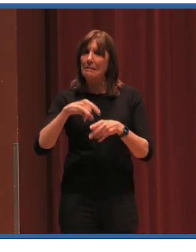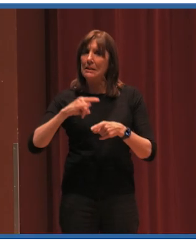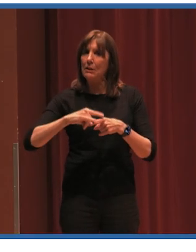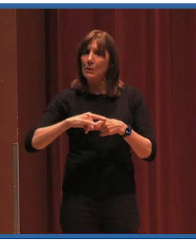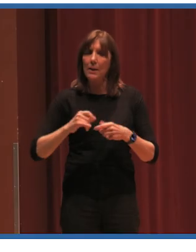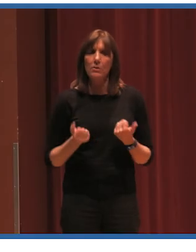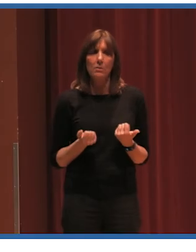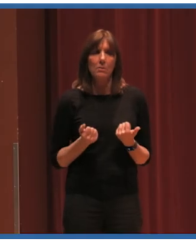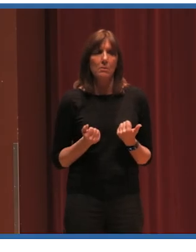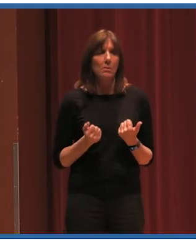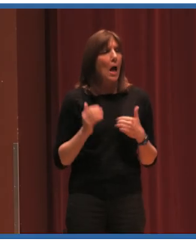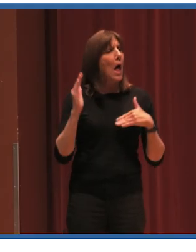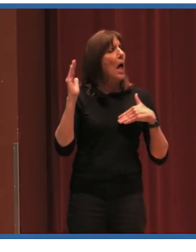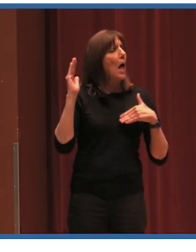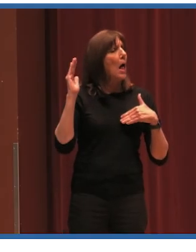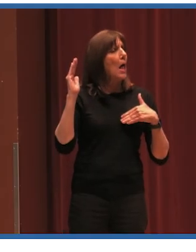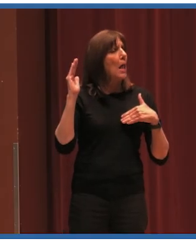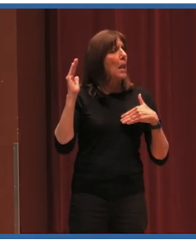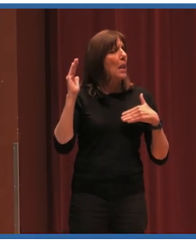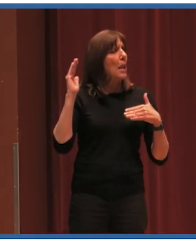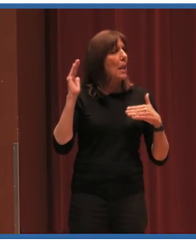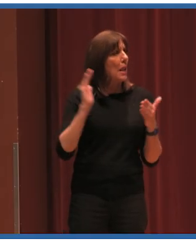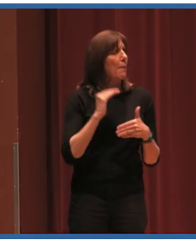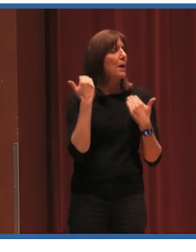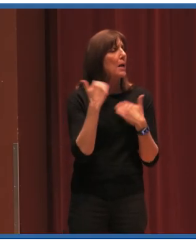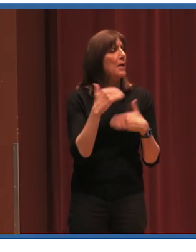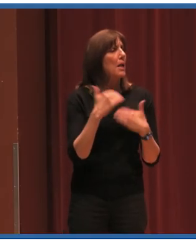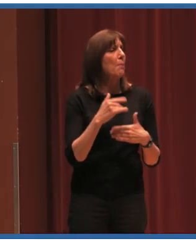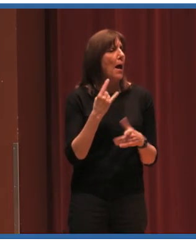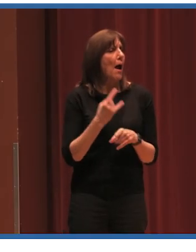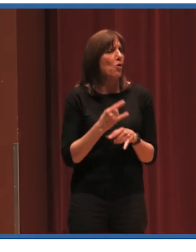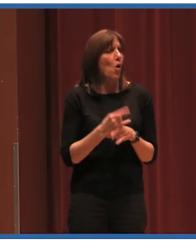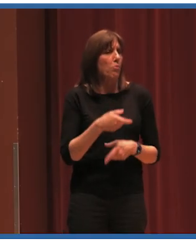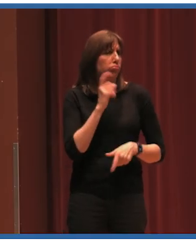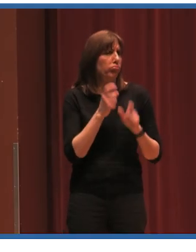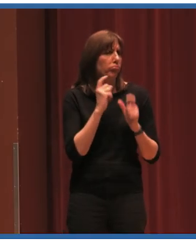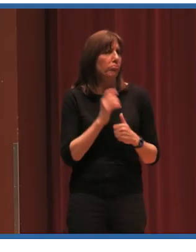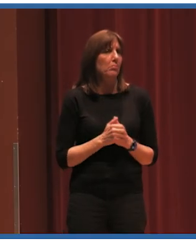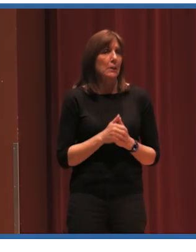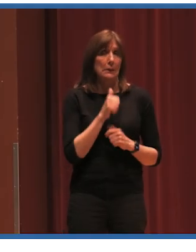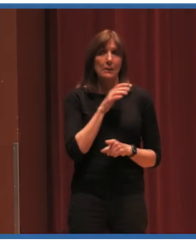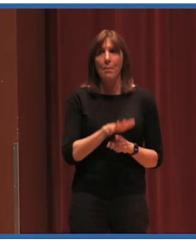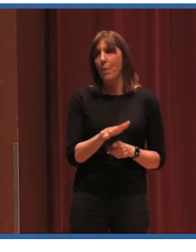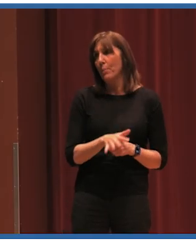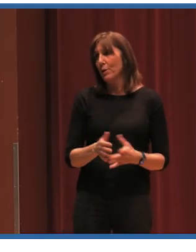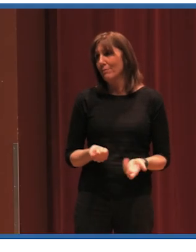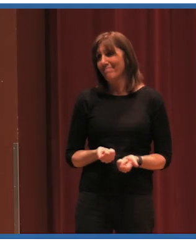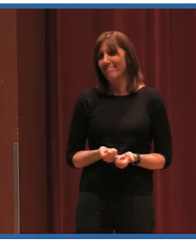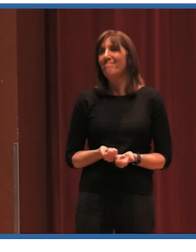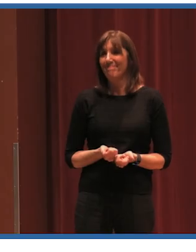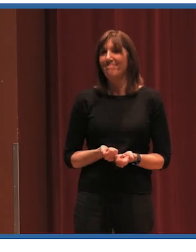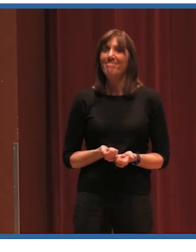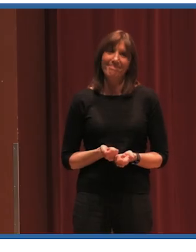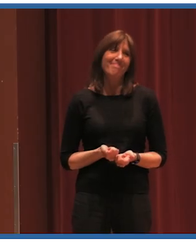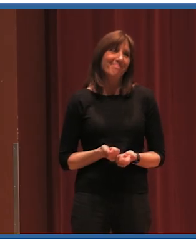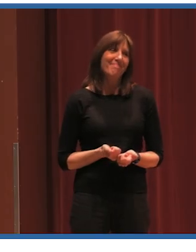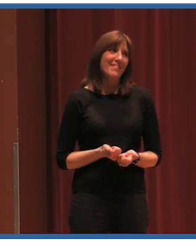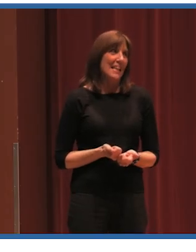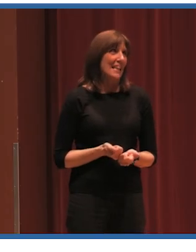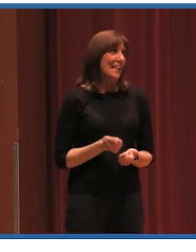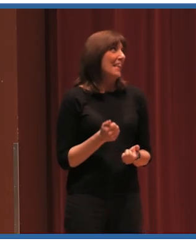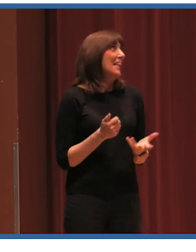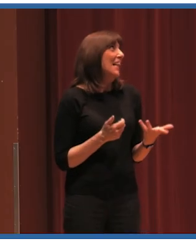Limit alcohol consumption. This is not a popular one to talk about, and still feeling some backlash of